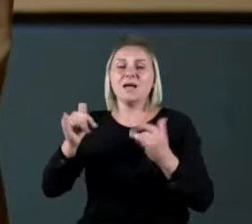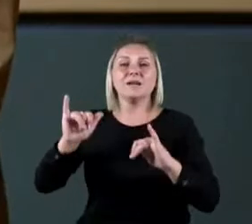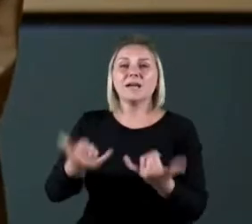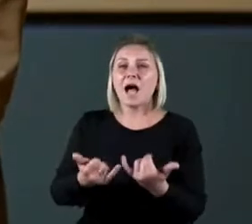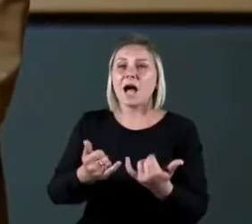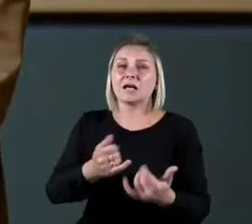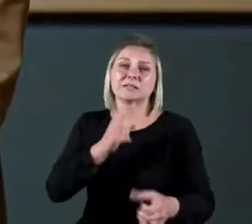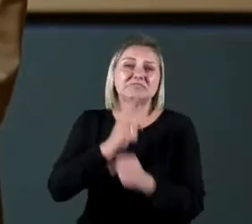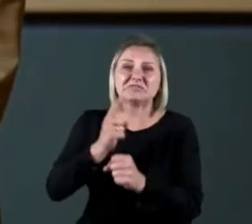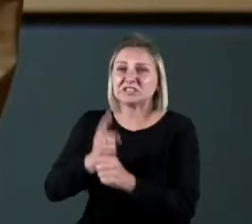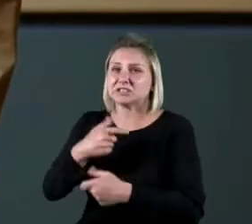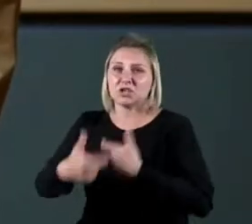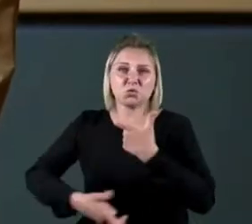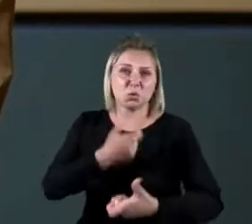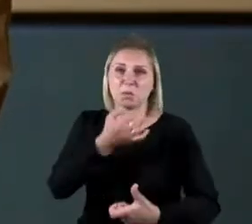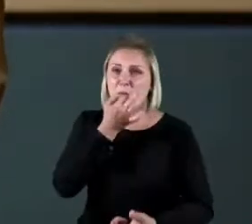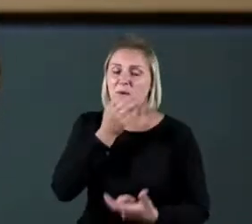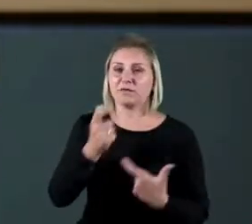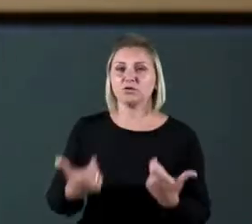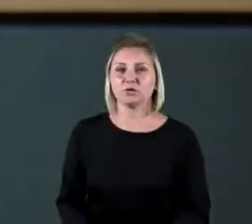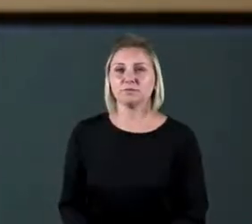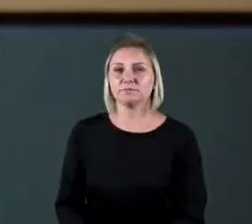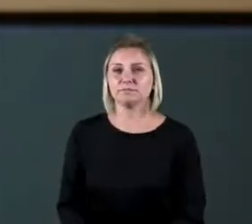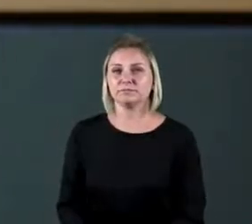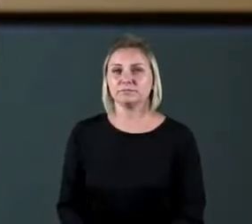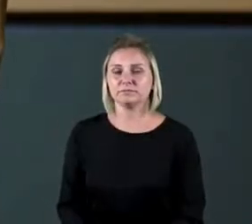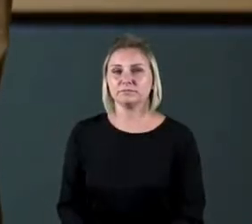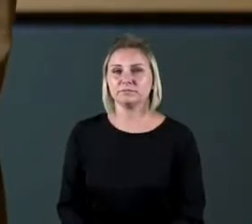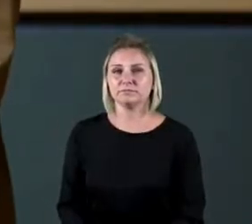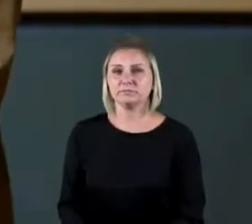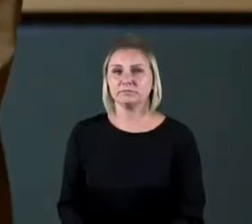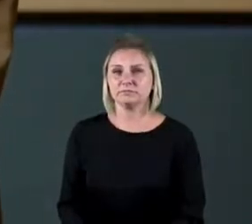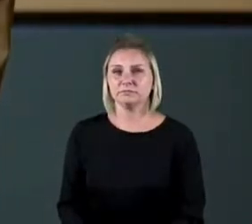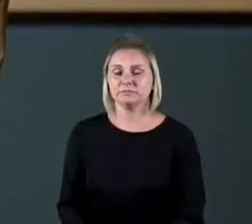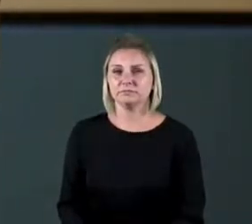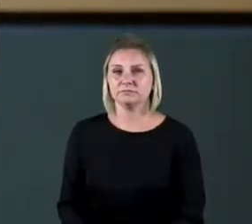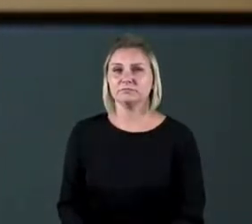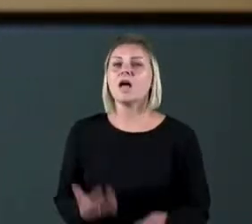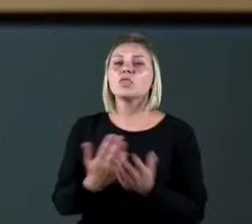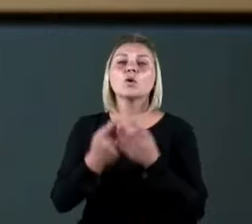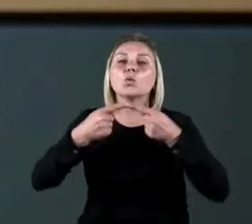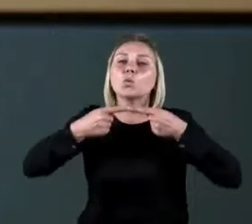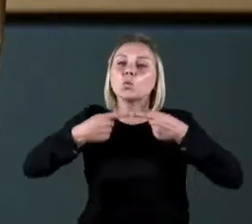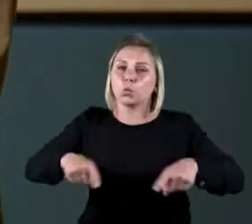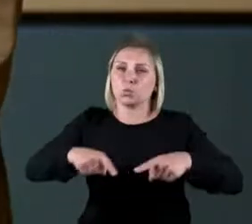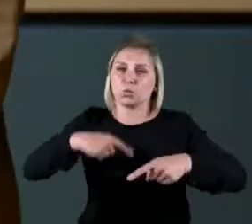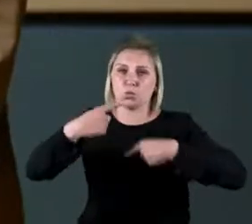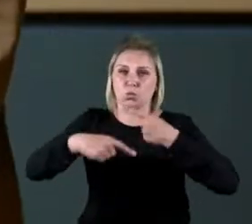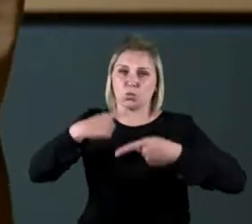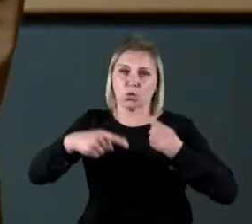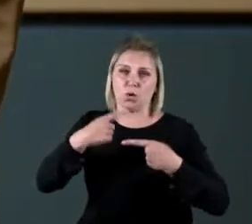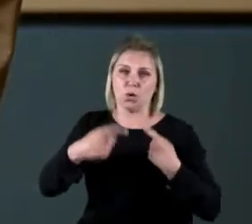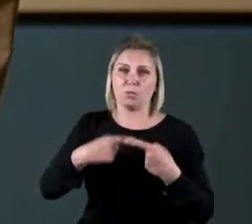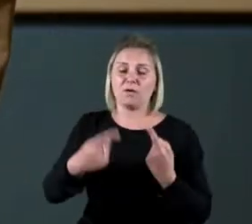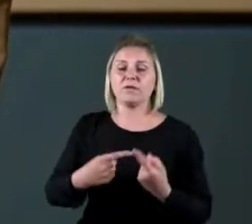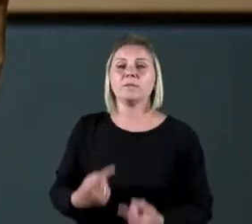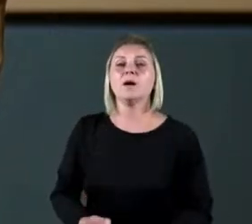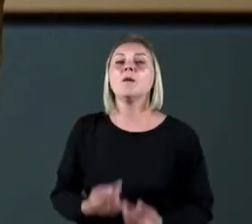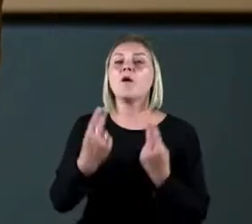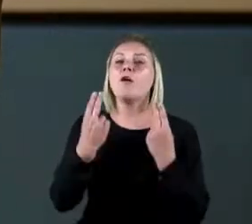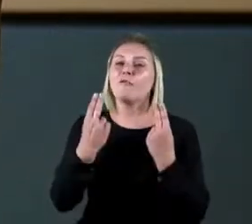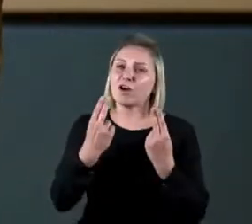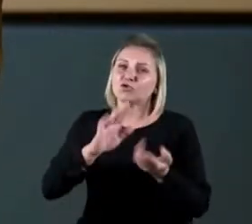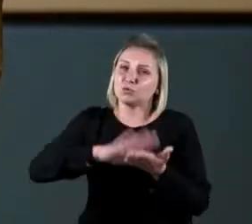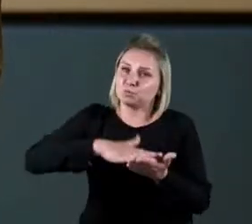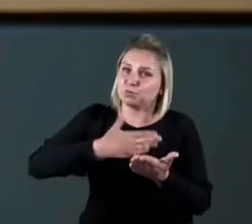issues I'll just very lightly touch on. This is scraping the surface, but I think it's important to have some examples to think about and hopefully, start to